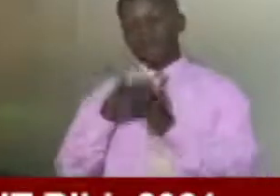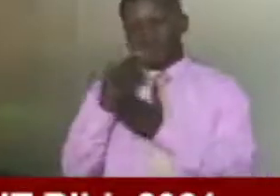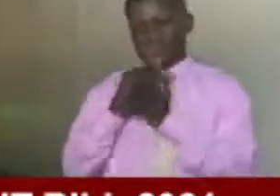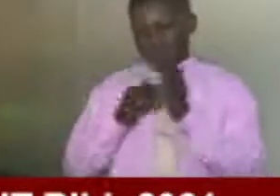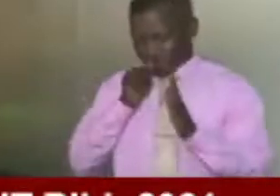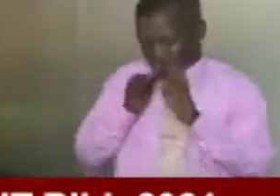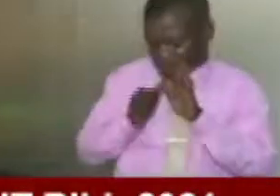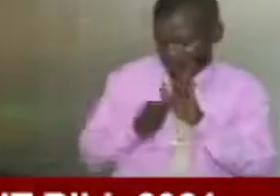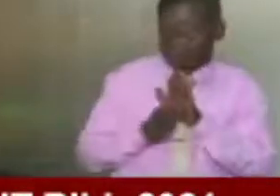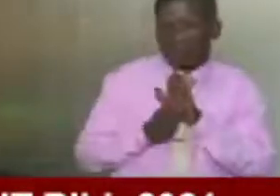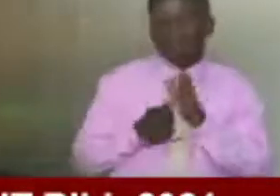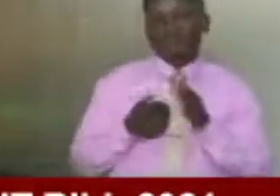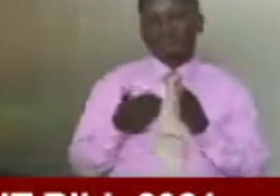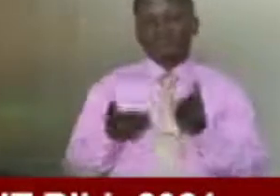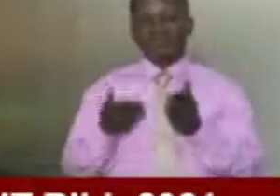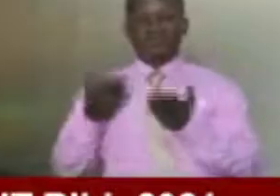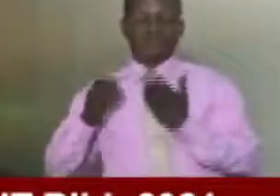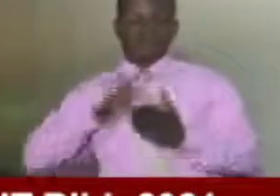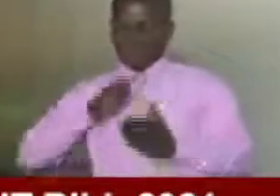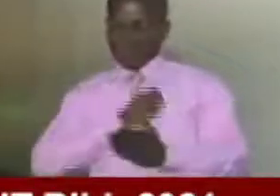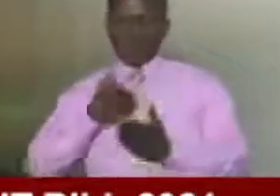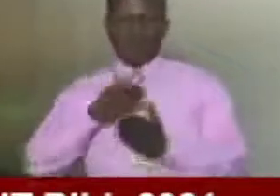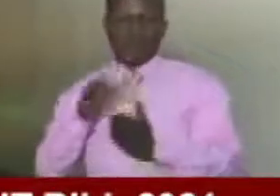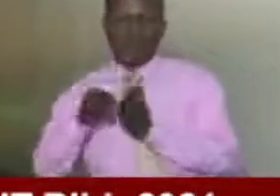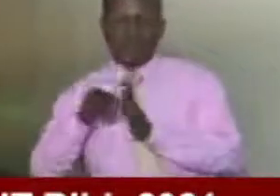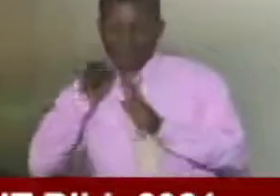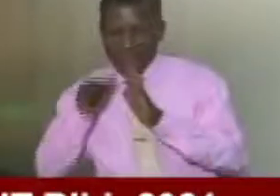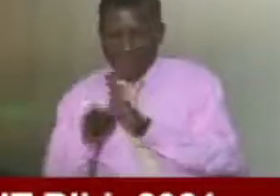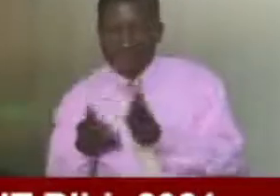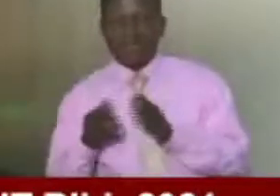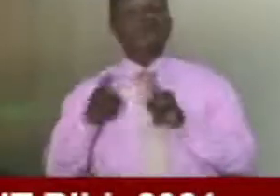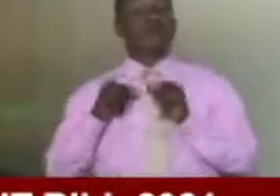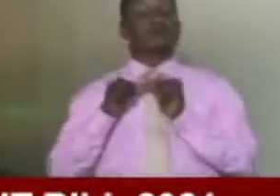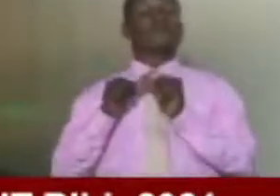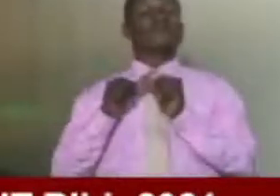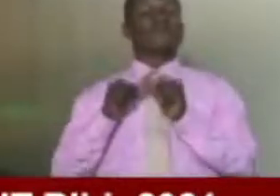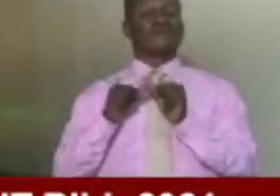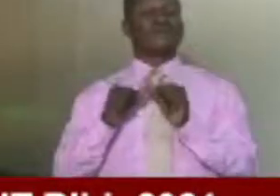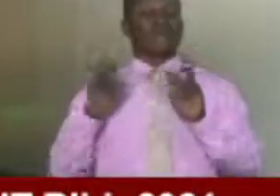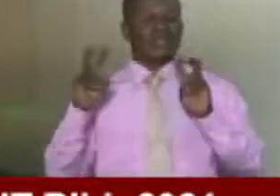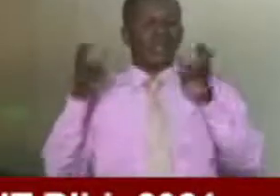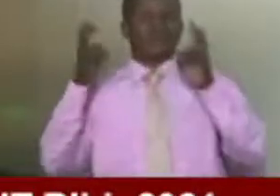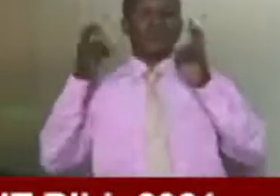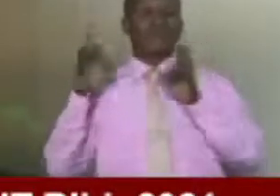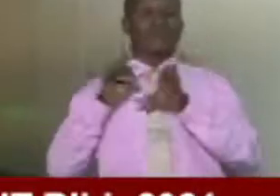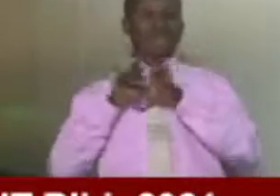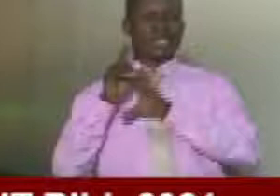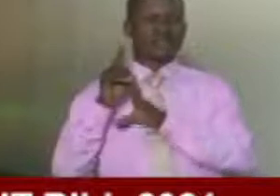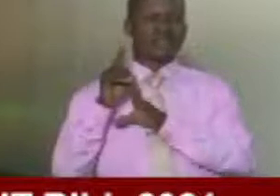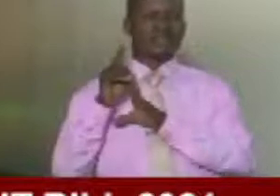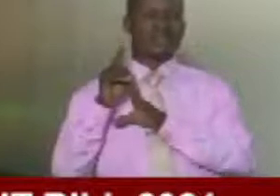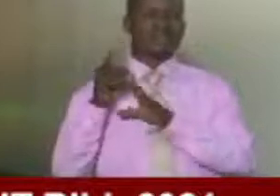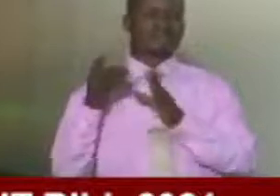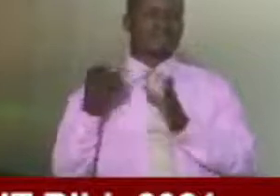not told us, or the executive is up to something that they have not told us? Because if you remember, Sean, the issue of direct transmission of